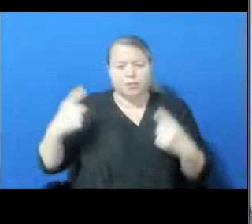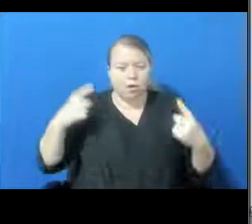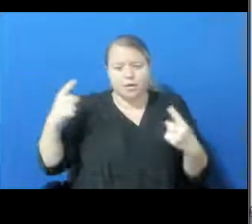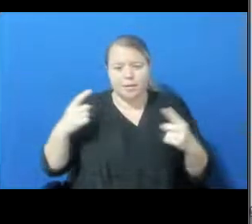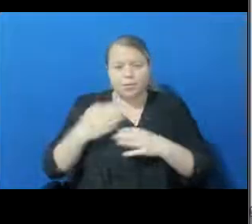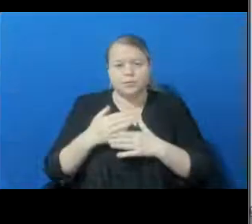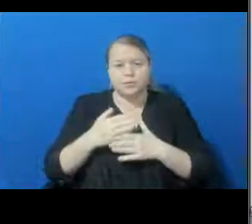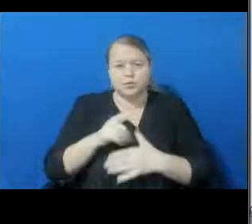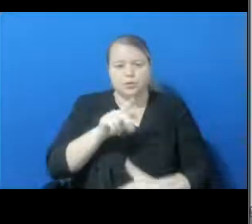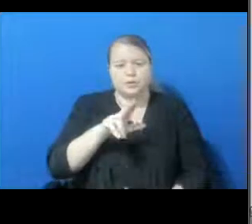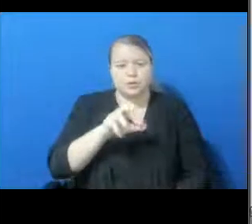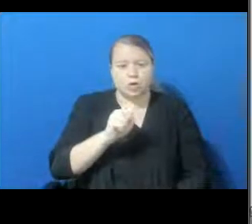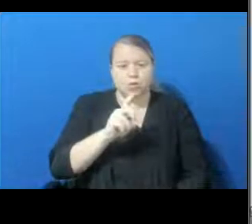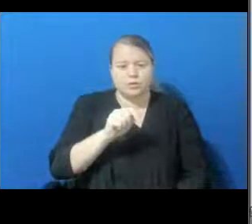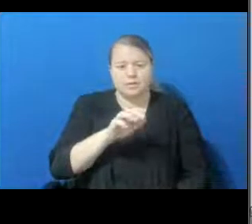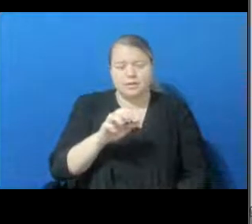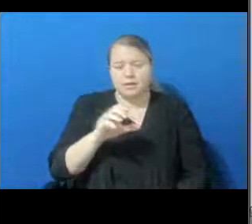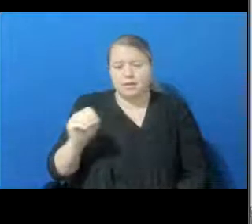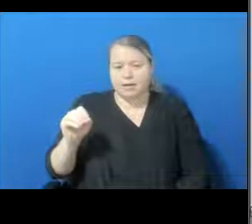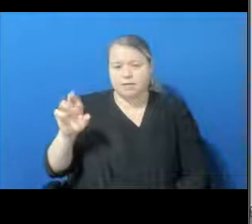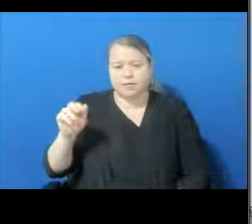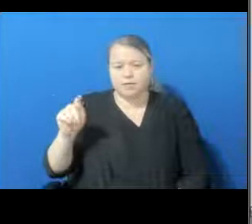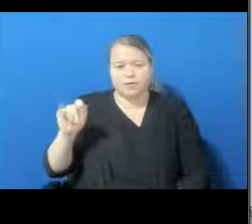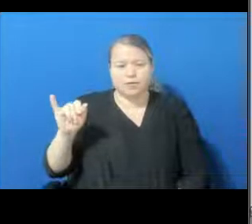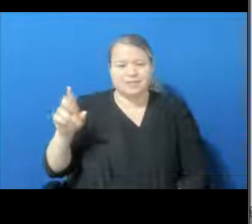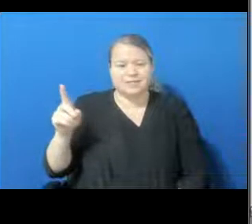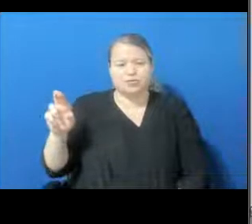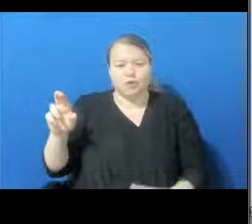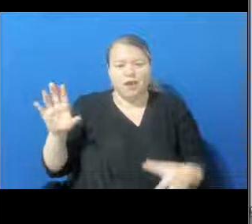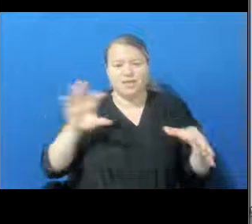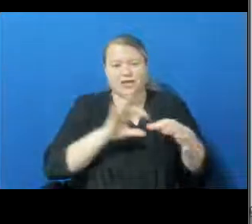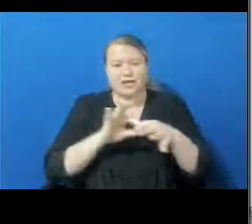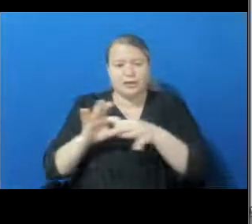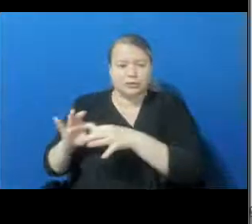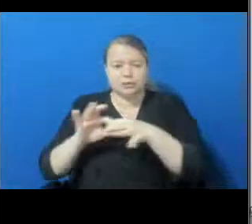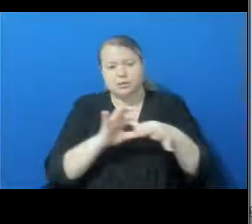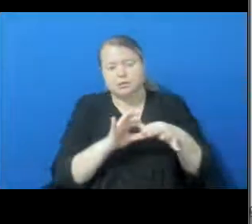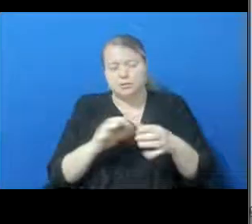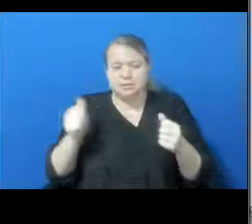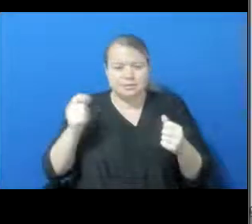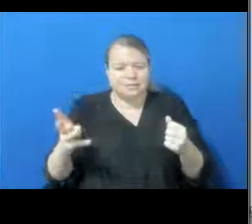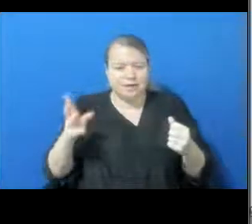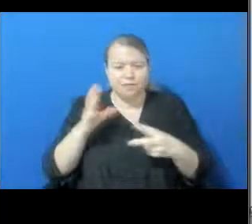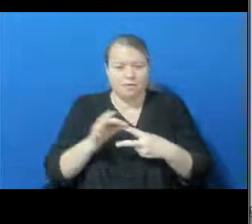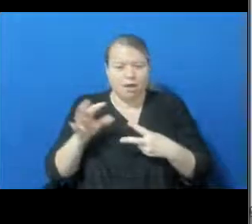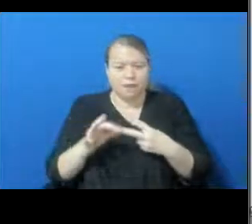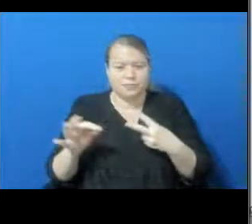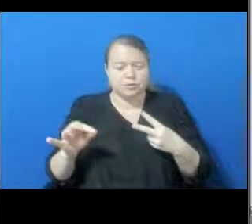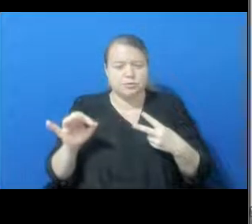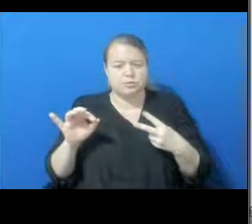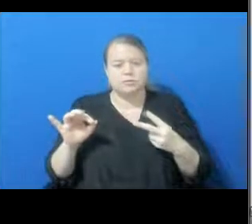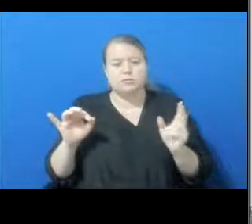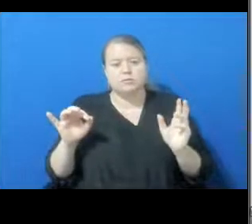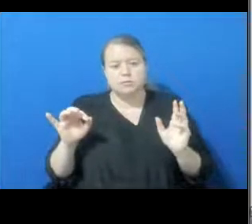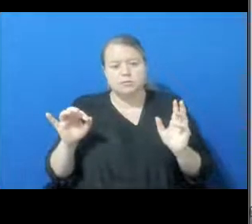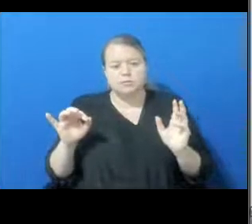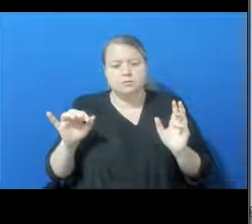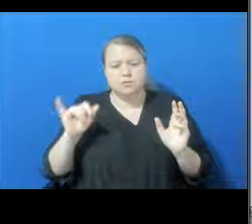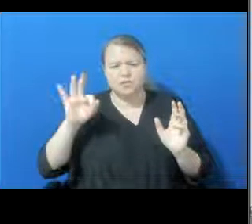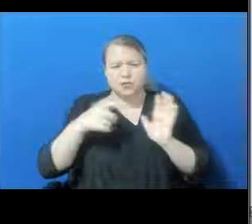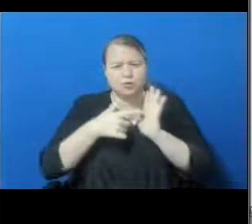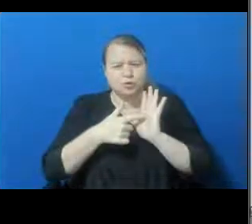Loisdale and Frontier Drive, where it exists at the moment, where it ends at the moment. if you just show the overall slide